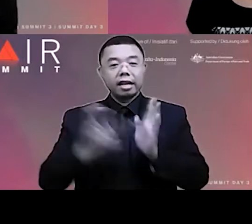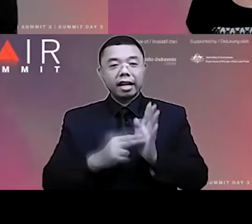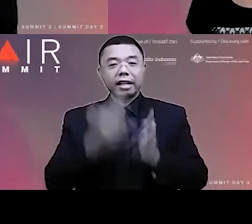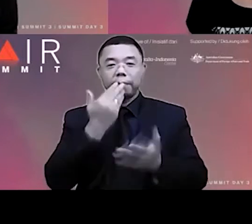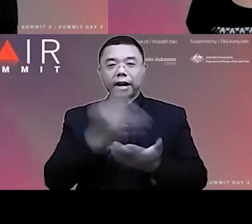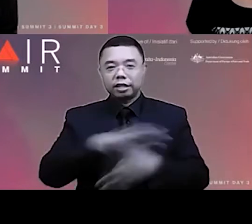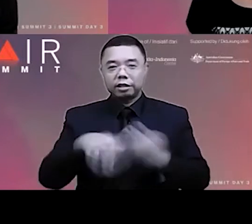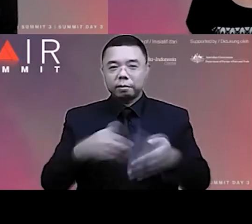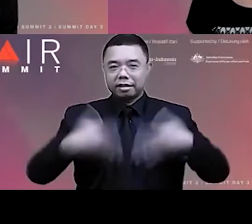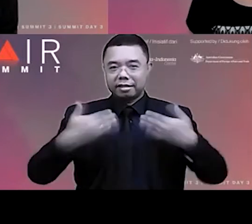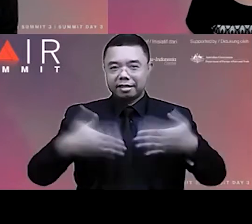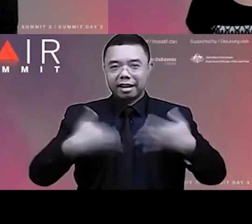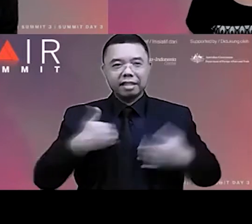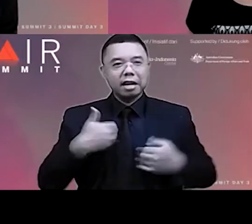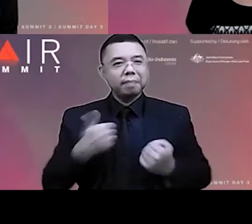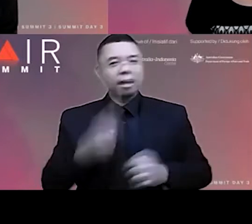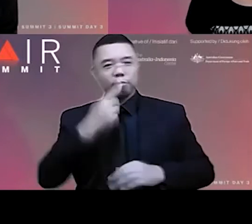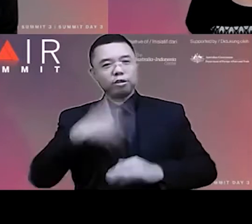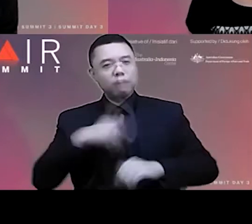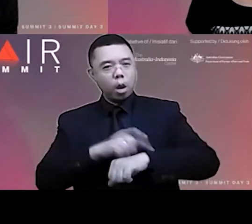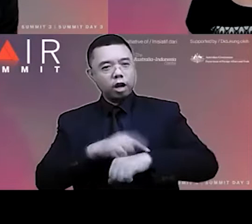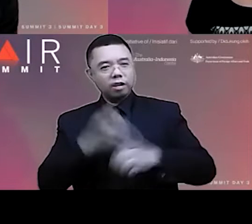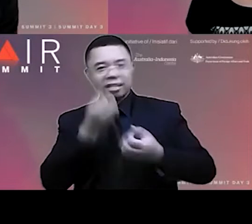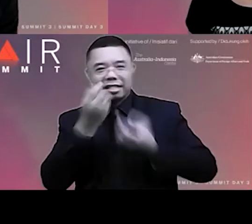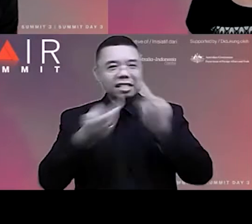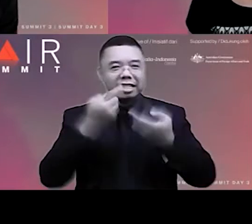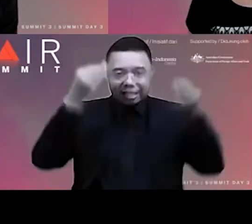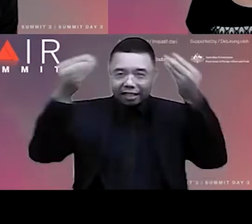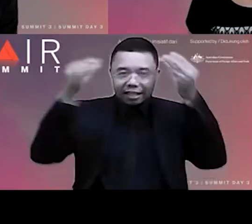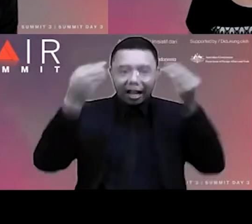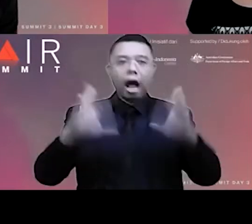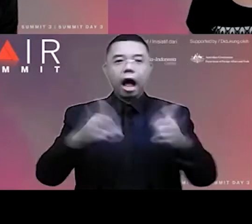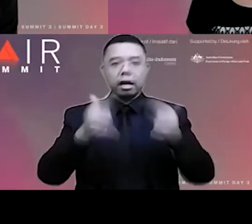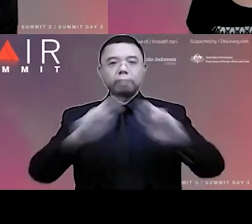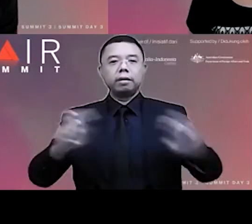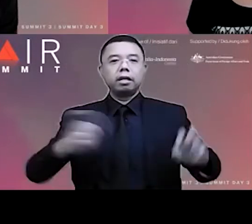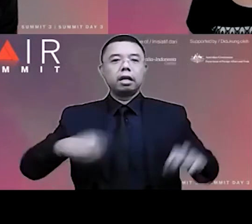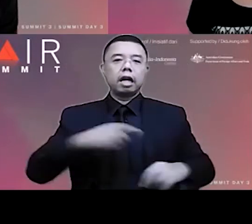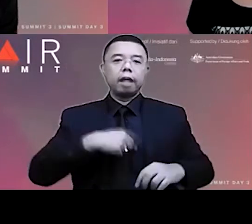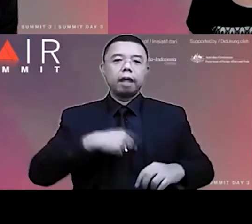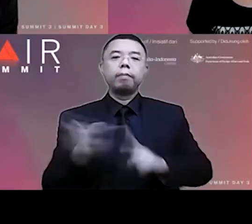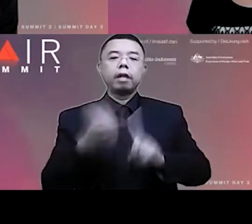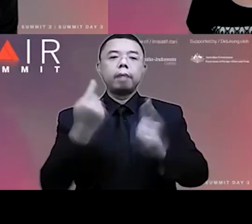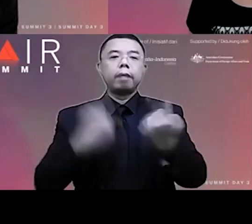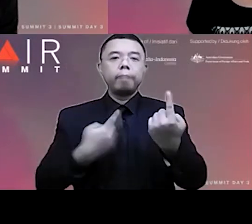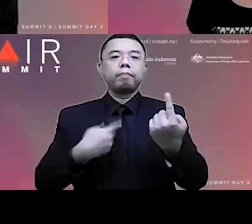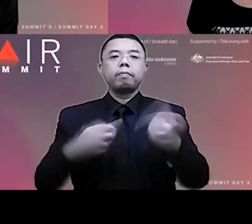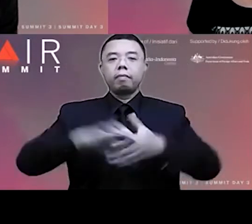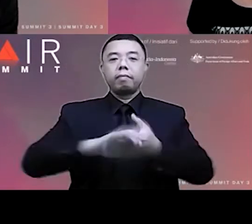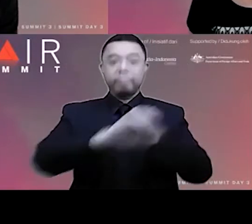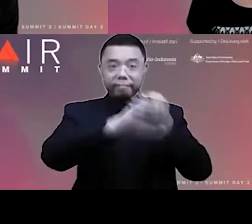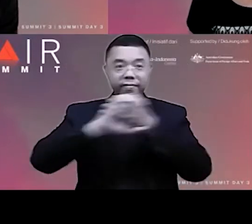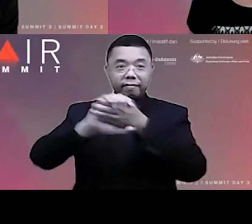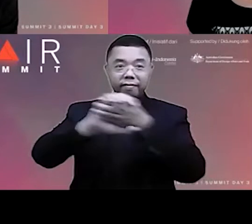you our research outputs. I would like to first introduce our research team. Besides Dr. Awalin, we